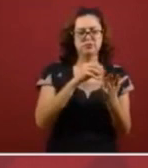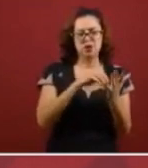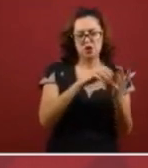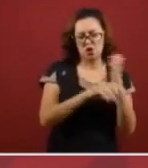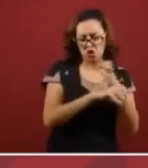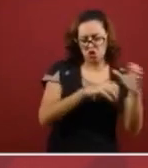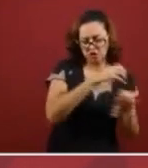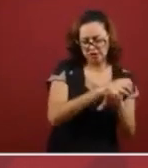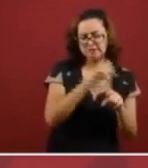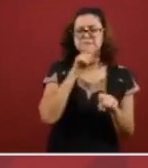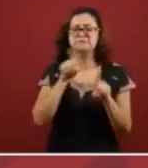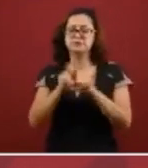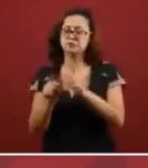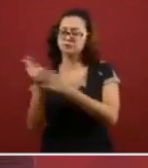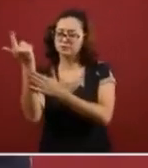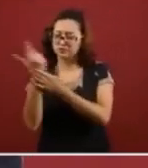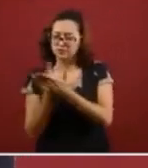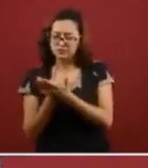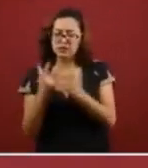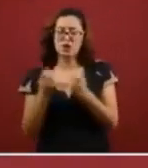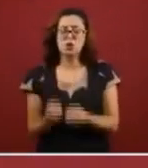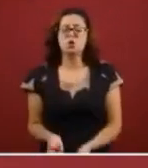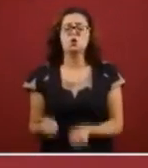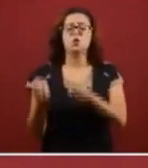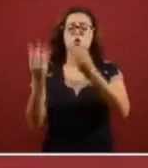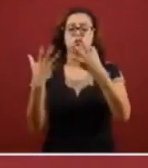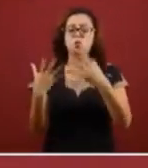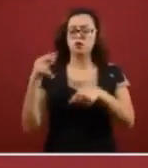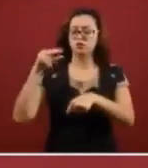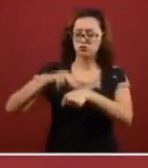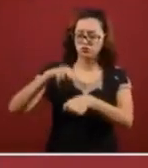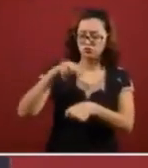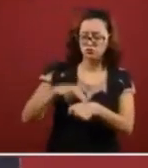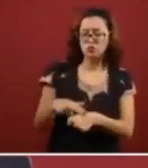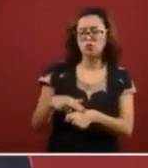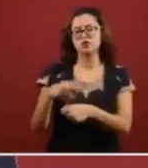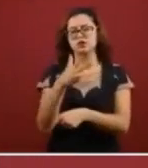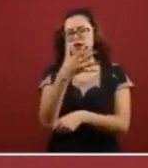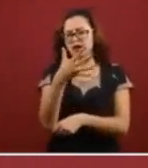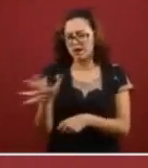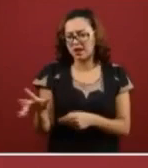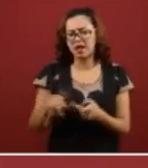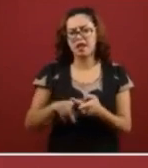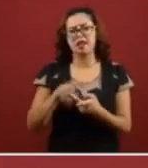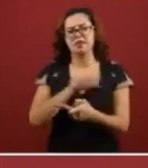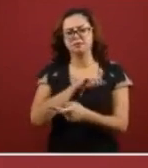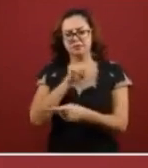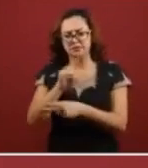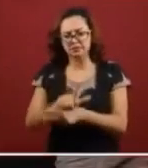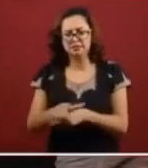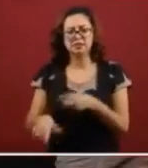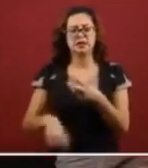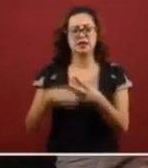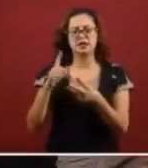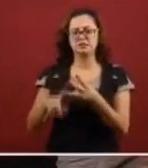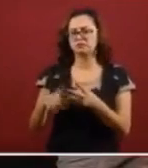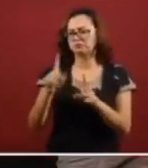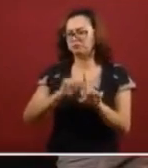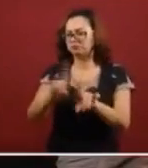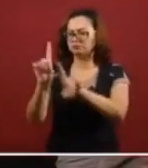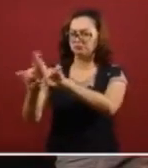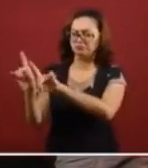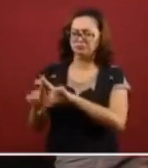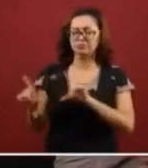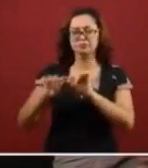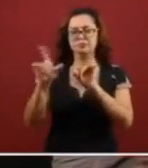census over the doctors, specialists that exist in our country,